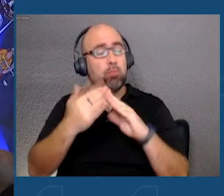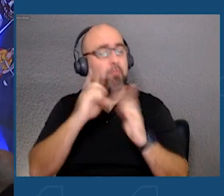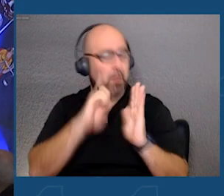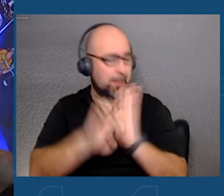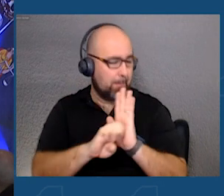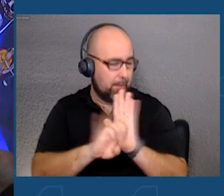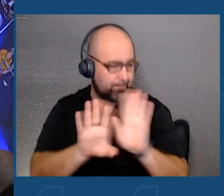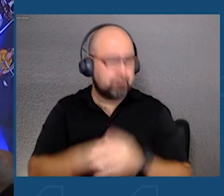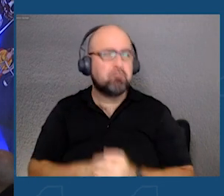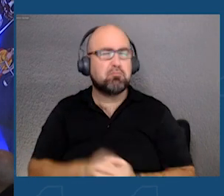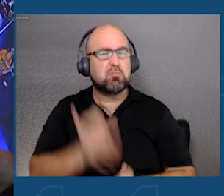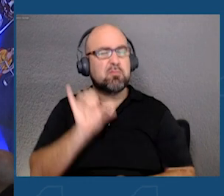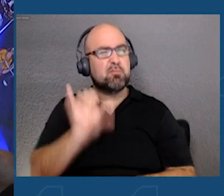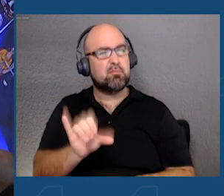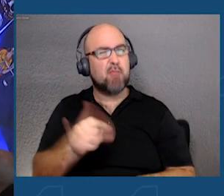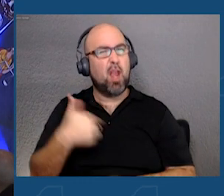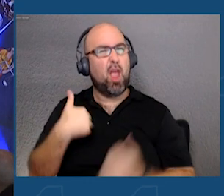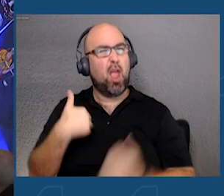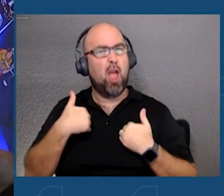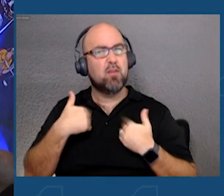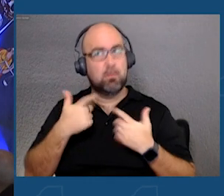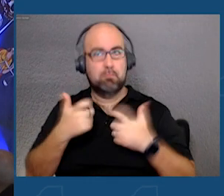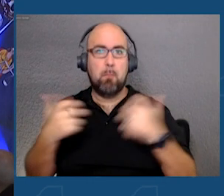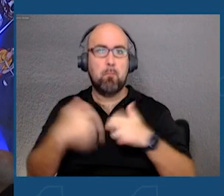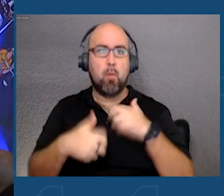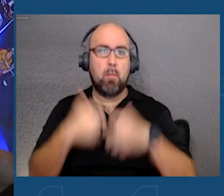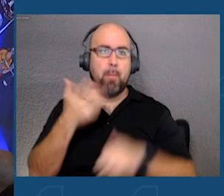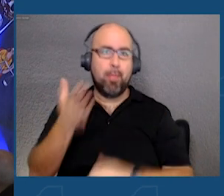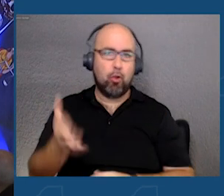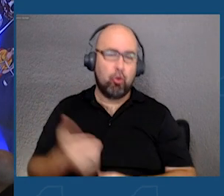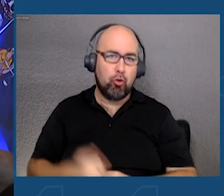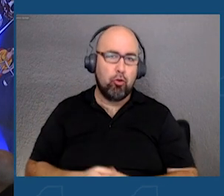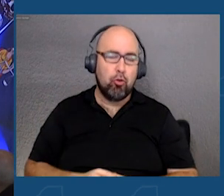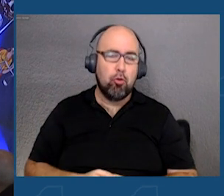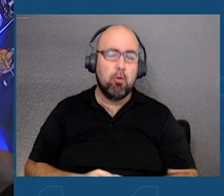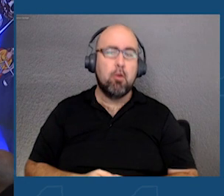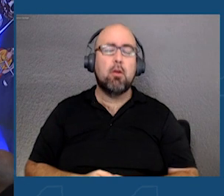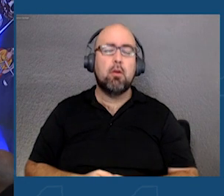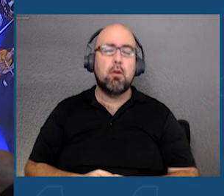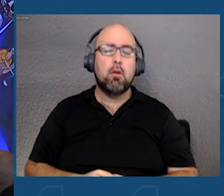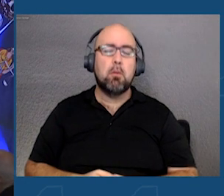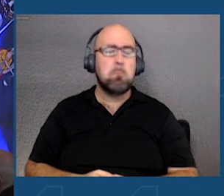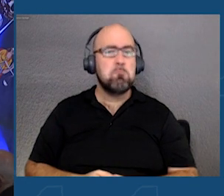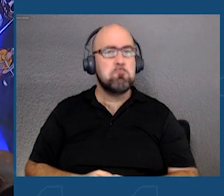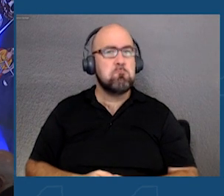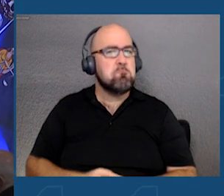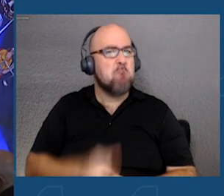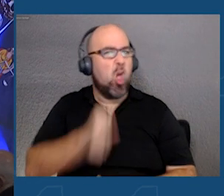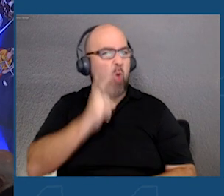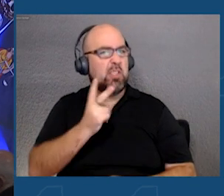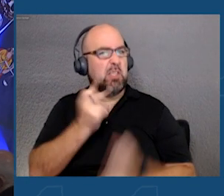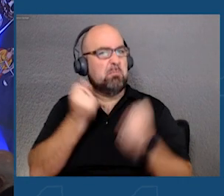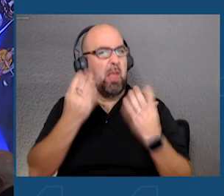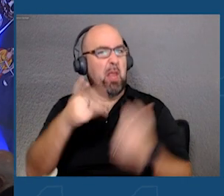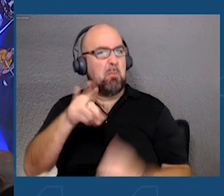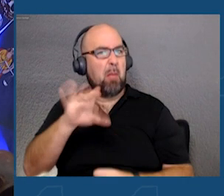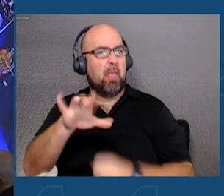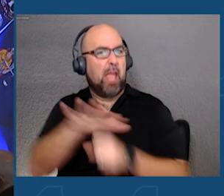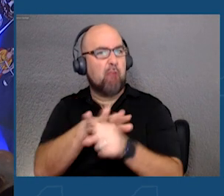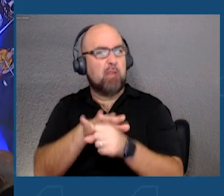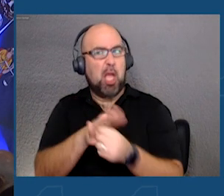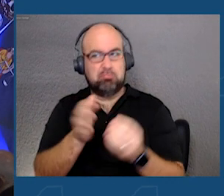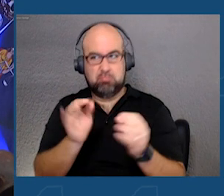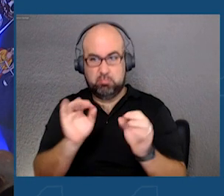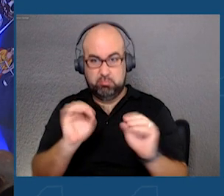the biggest problem, you don't see a lot of public space in there. So there is a very